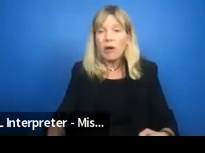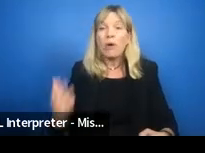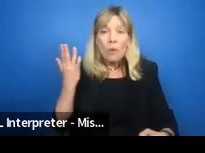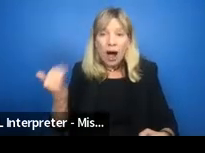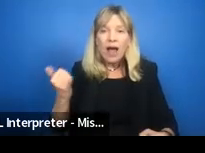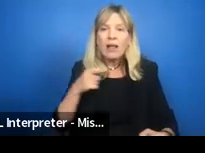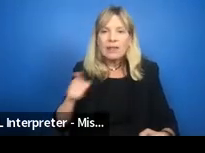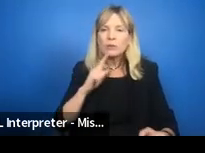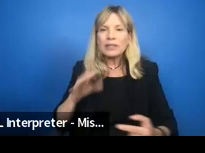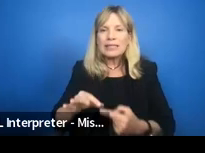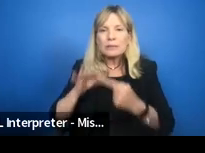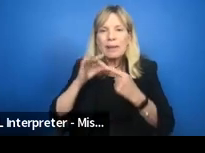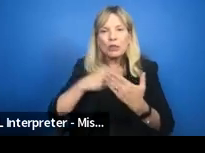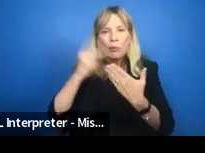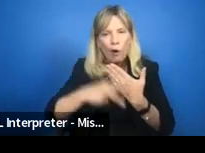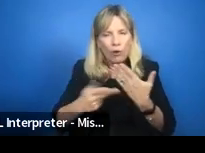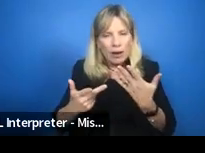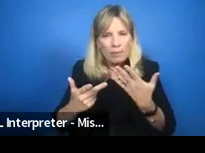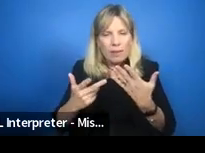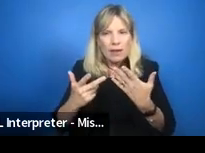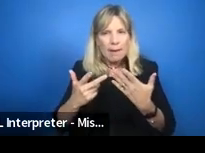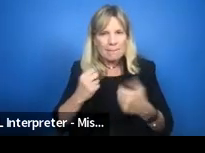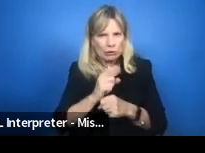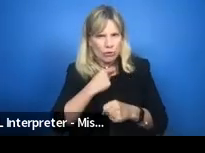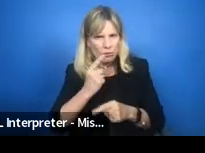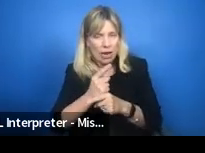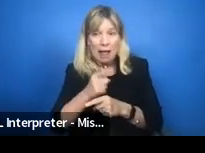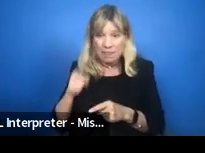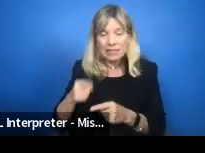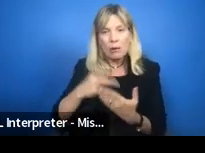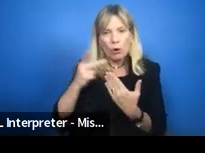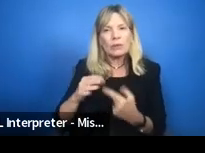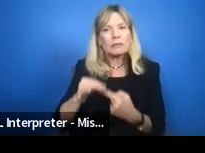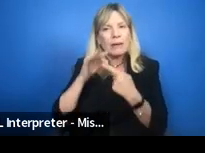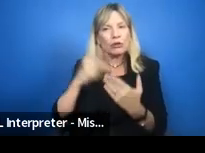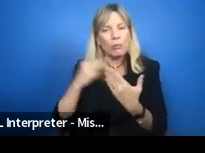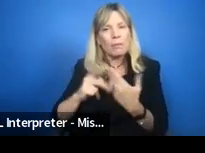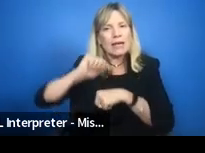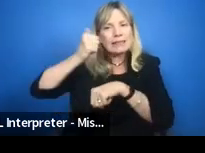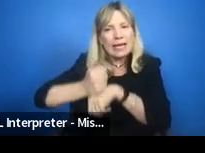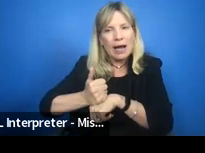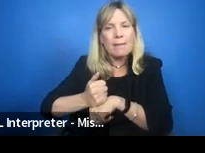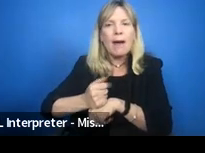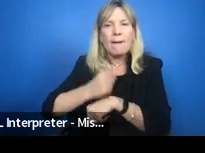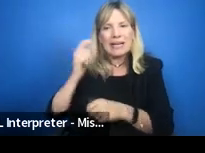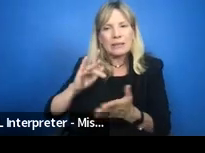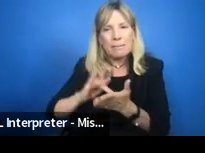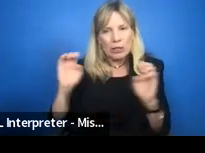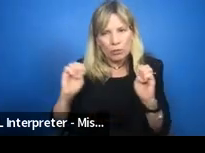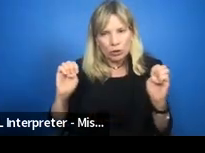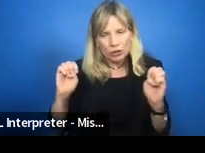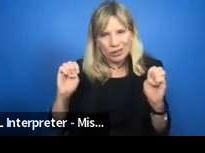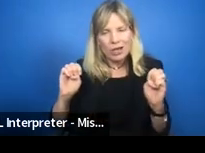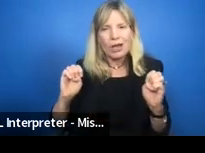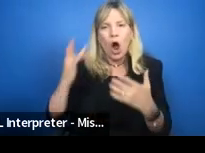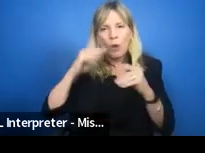Because this was a special program, and Mina, correct me if I'm wrong, this was a special program put in place for a medical emergency, and it